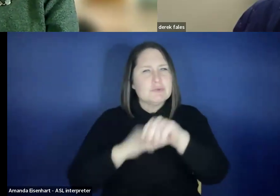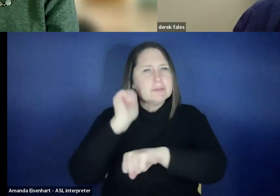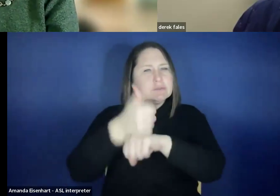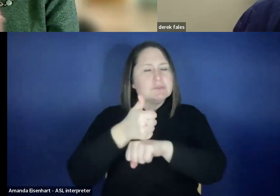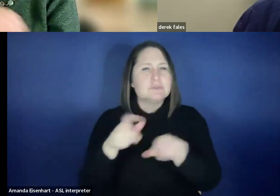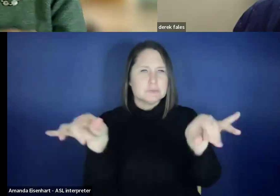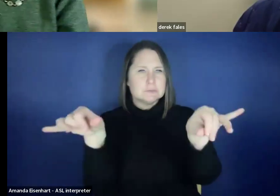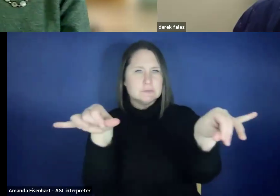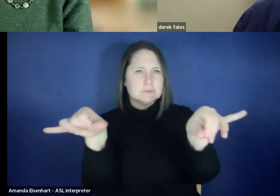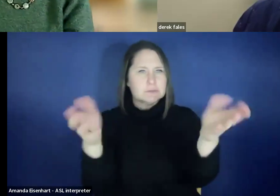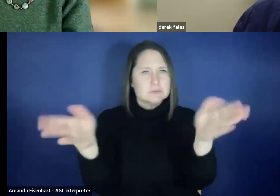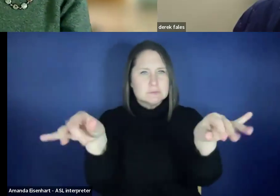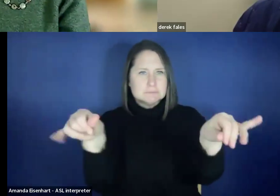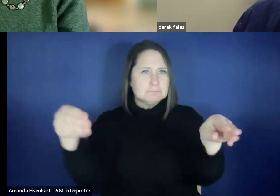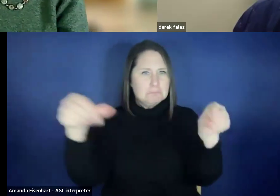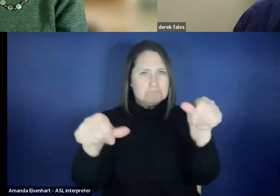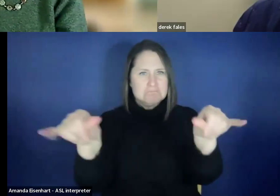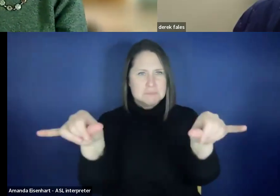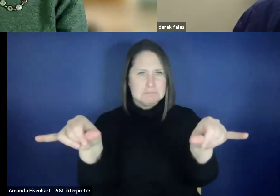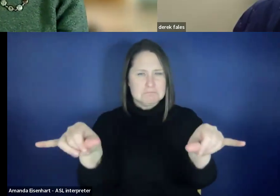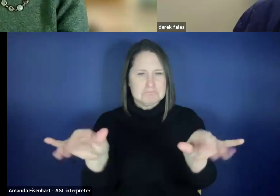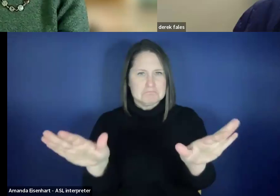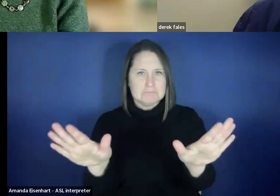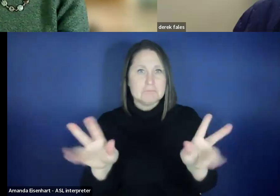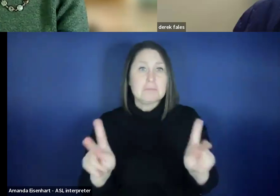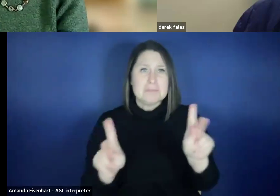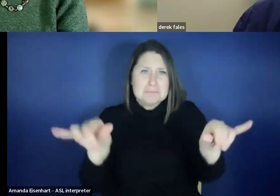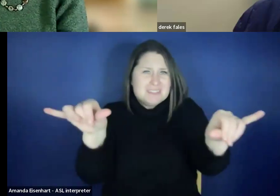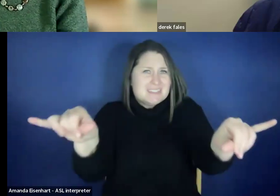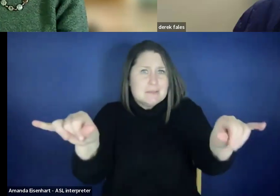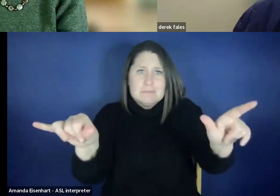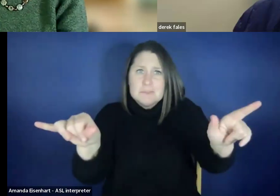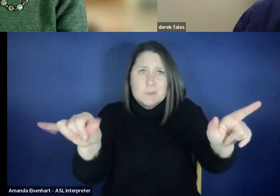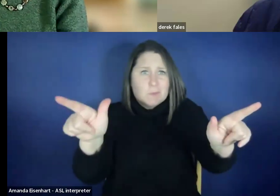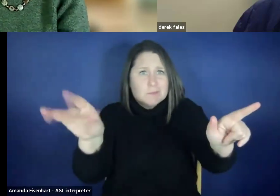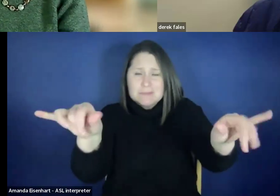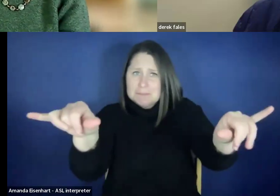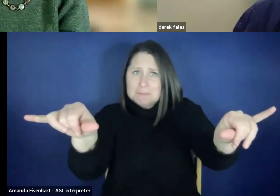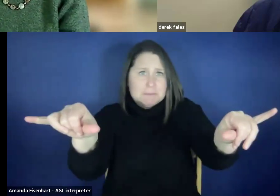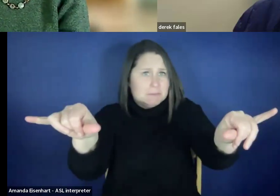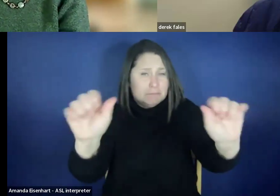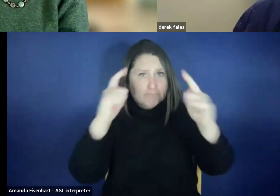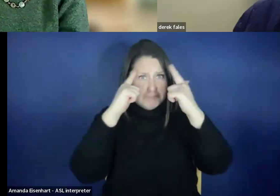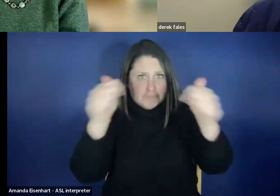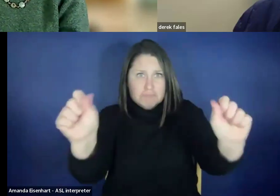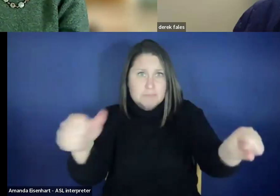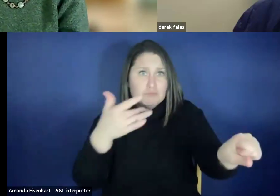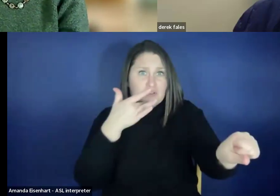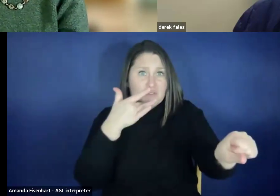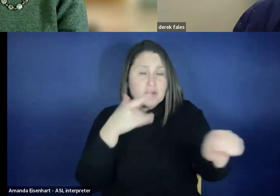will be the same. So people can stay on 21 and 29 if they